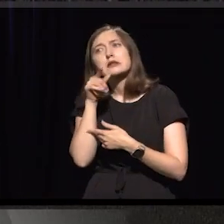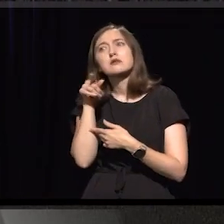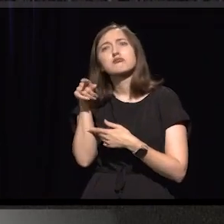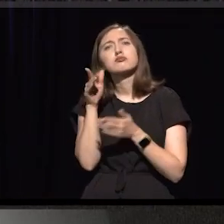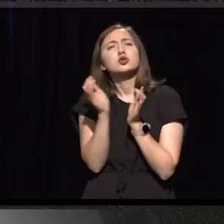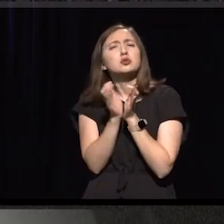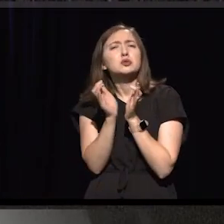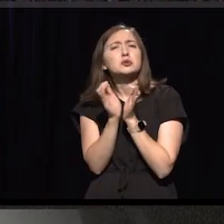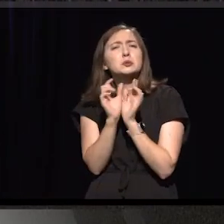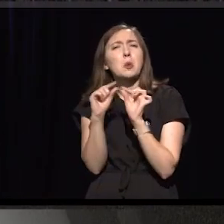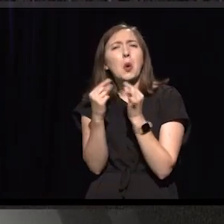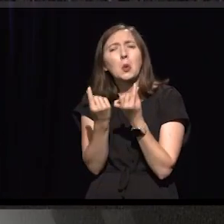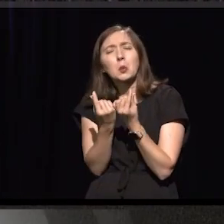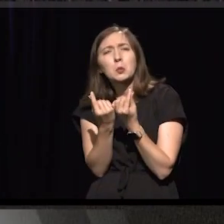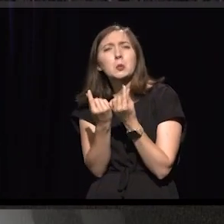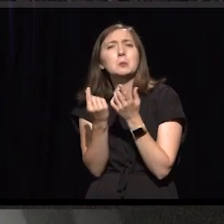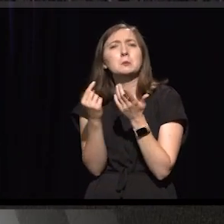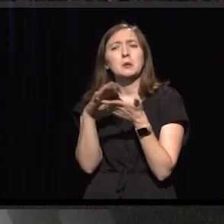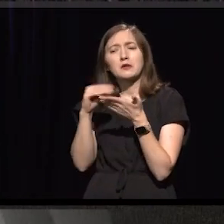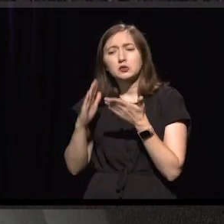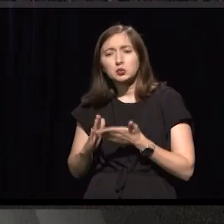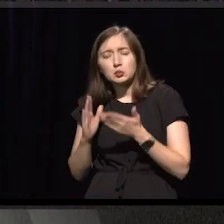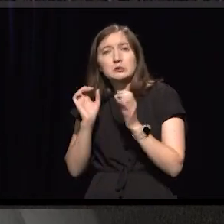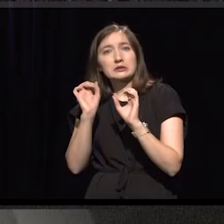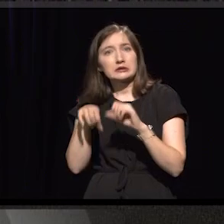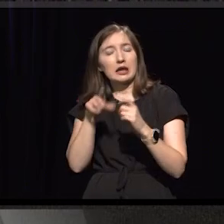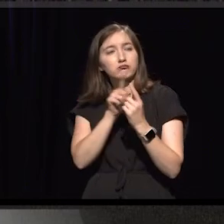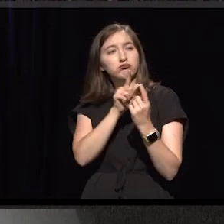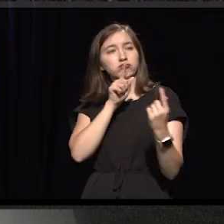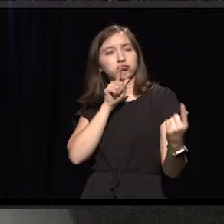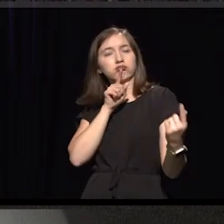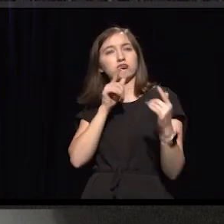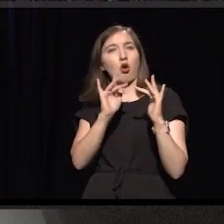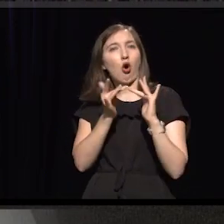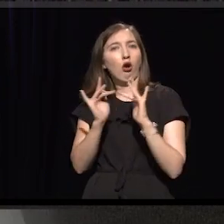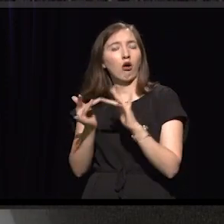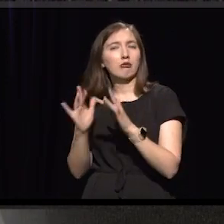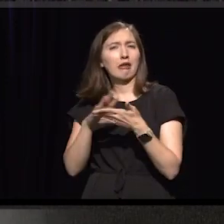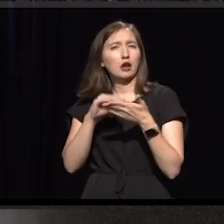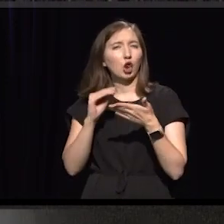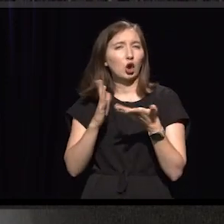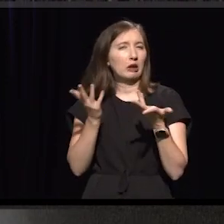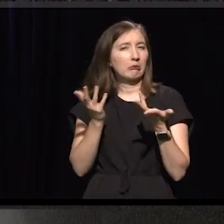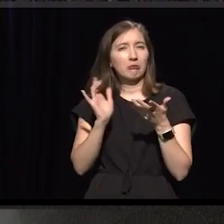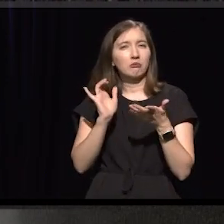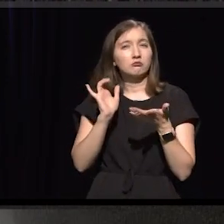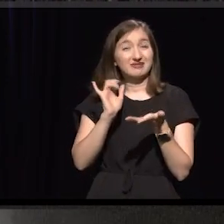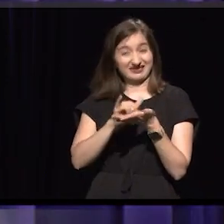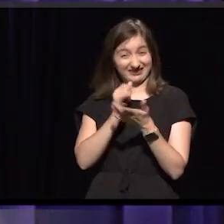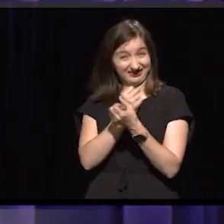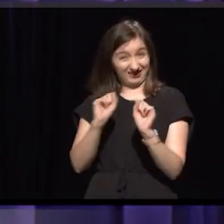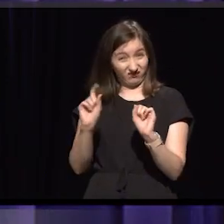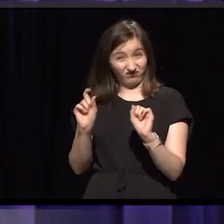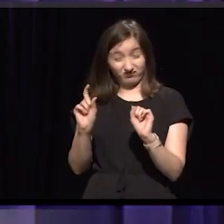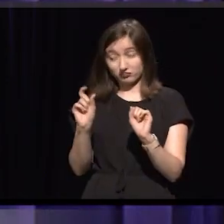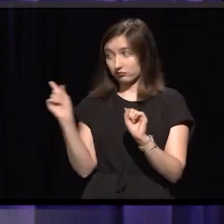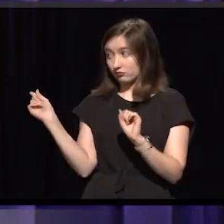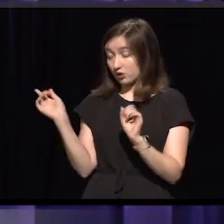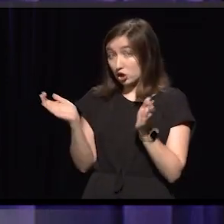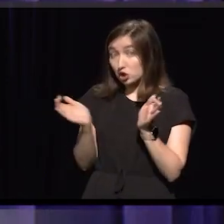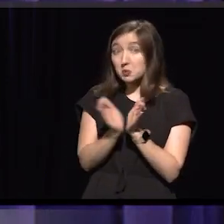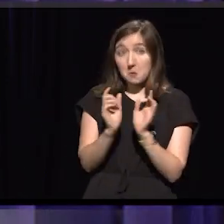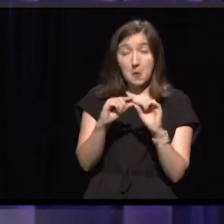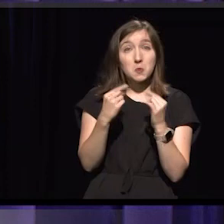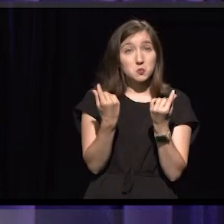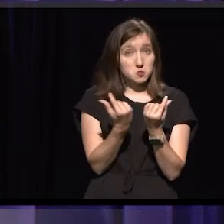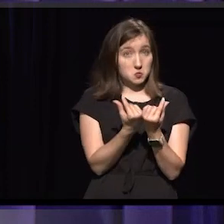students, of course. Do we believe that this is a safe alternative, and what can people do to mitigate the risk? Having smaller groups is